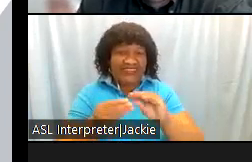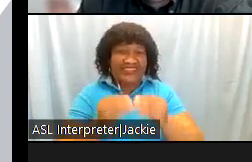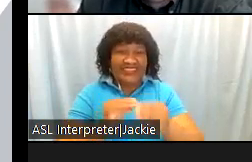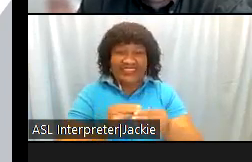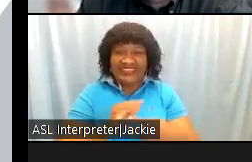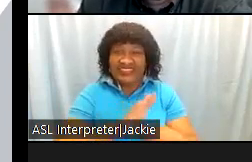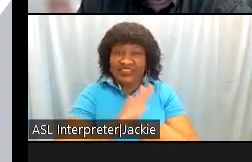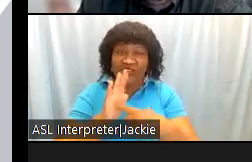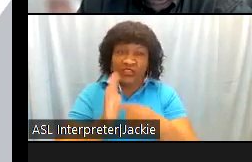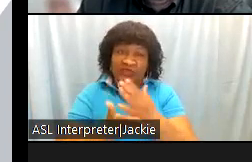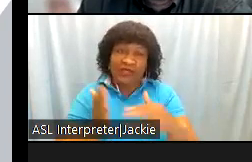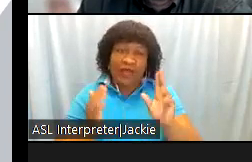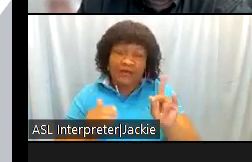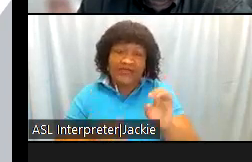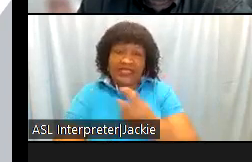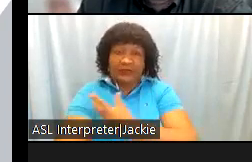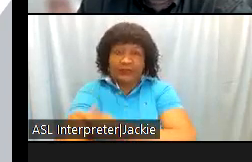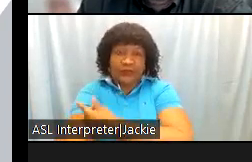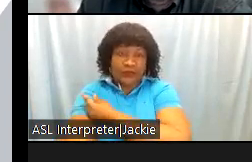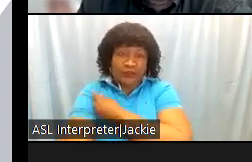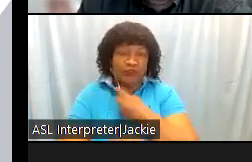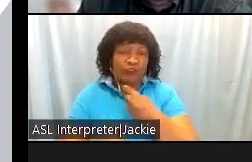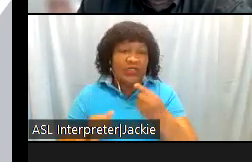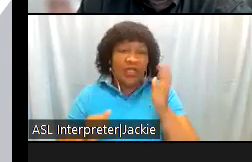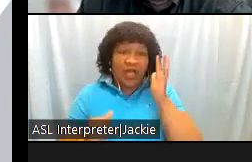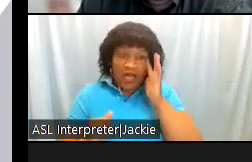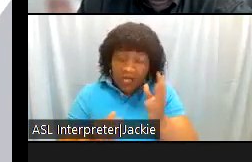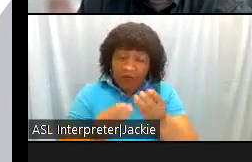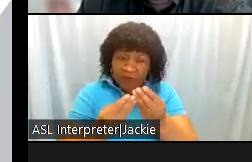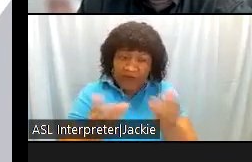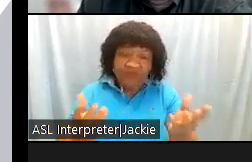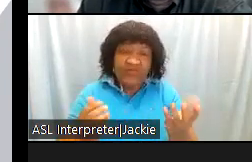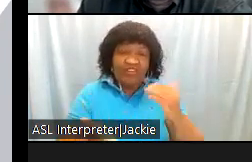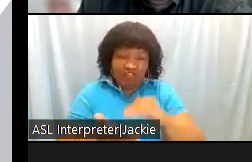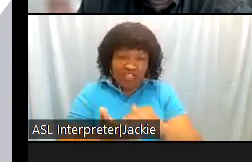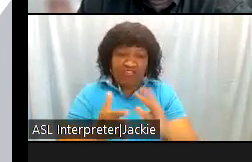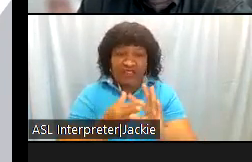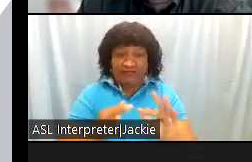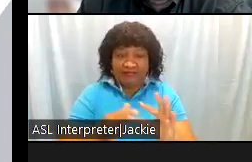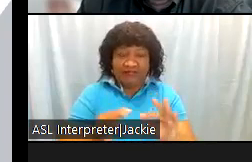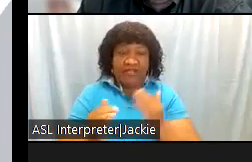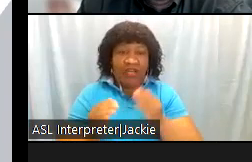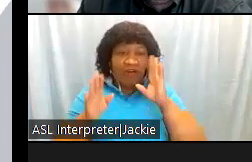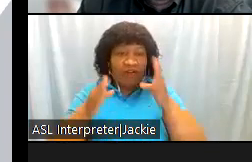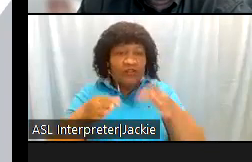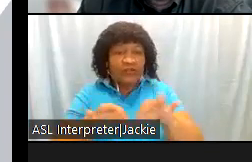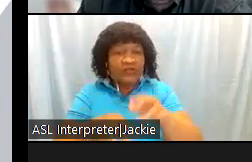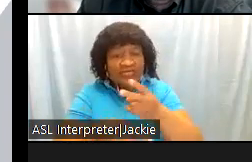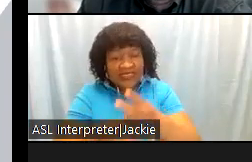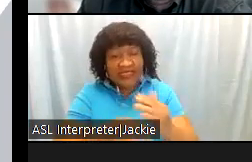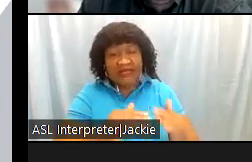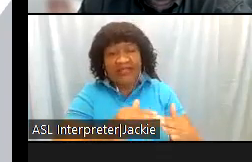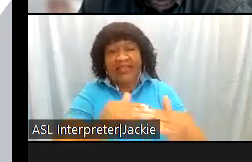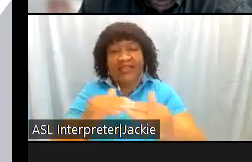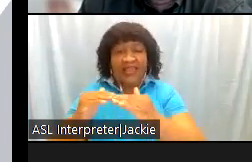showed where some of this updated booster is going, and I will just say it is. I'm reiterating our focus to keep this equity focus